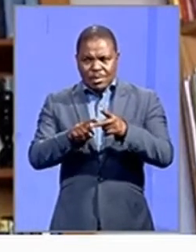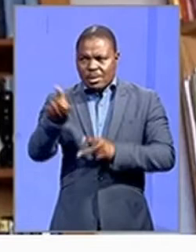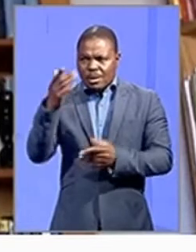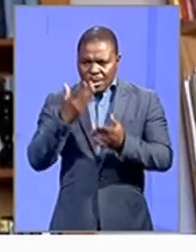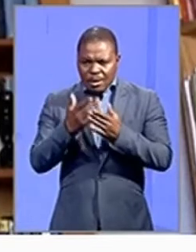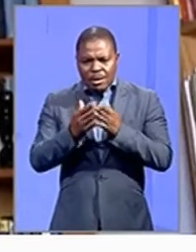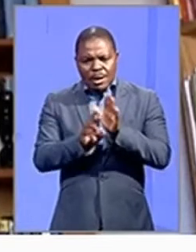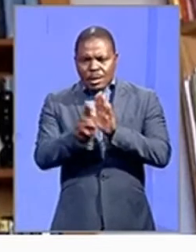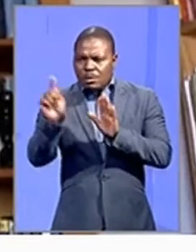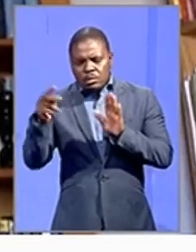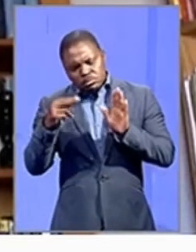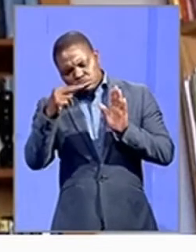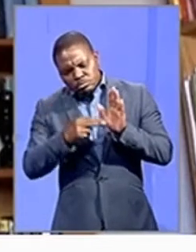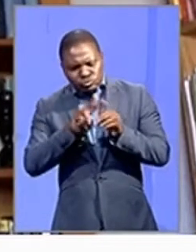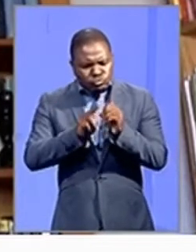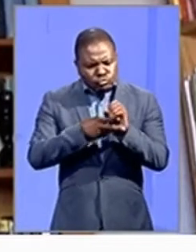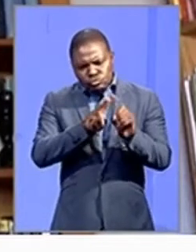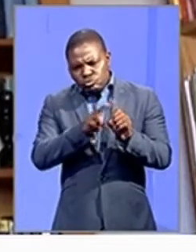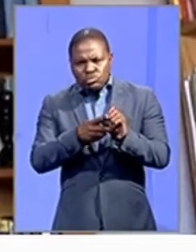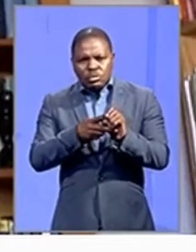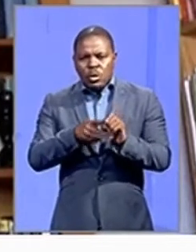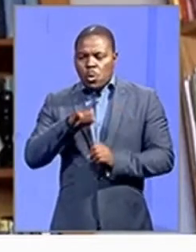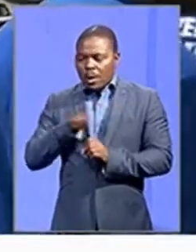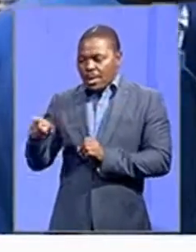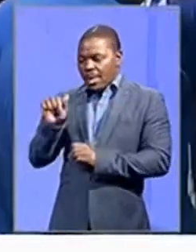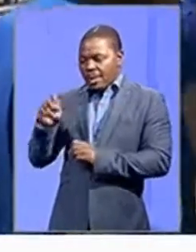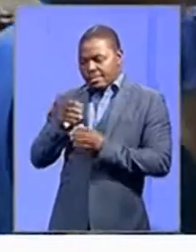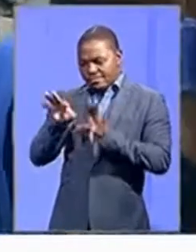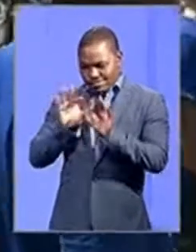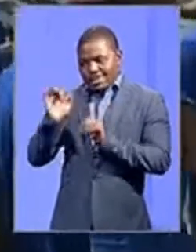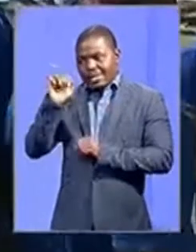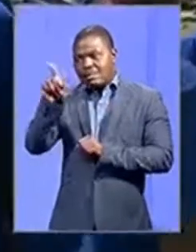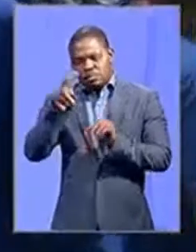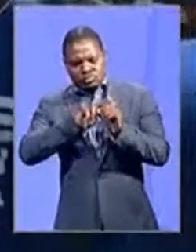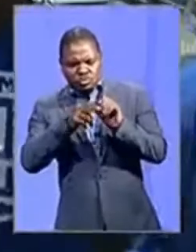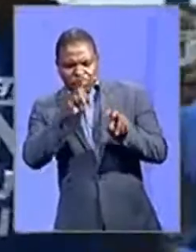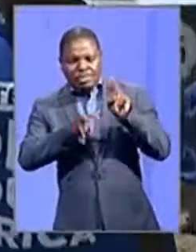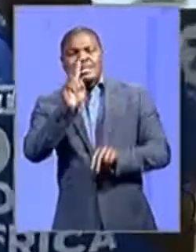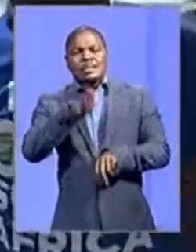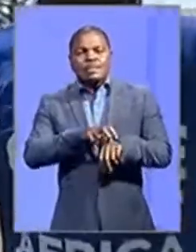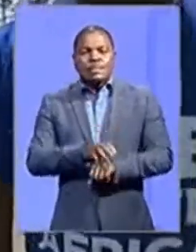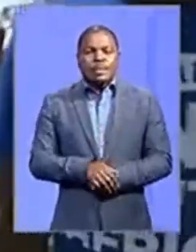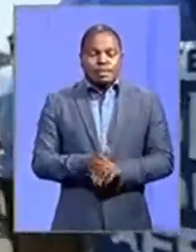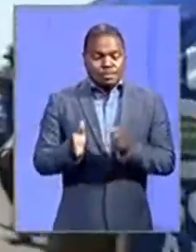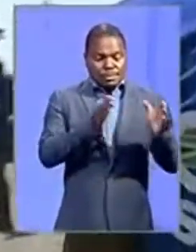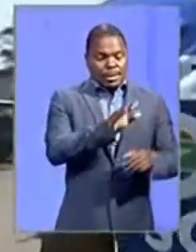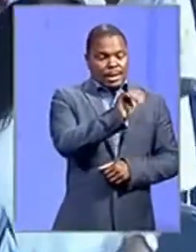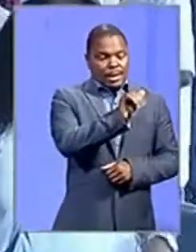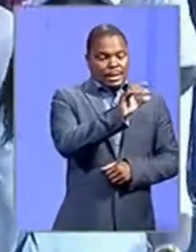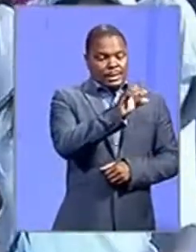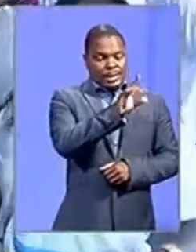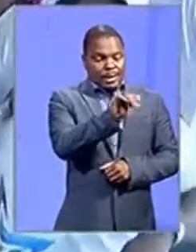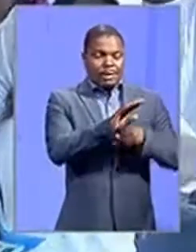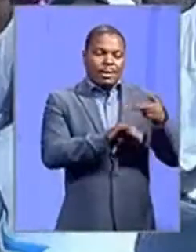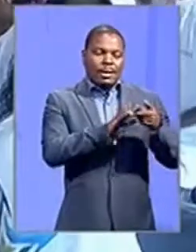question candidates beyond what the ANC's processes are doing. Ka fa go jelengwe Democratic Alliance le African